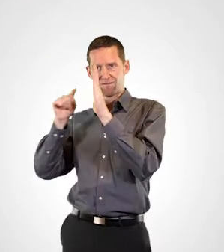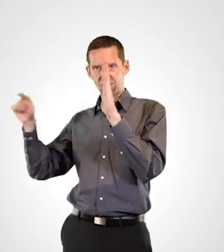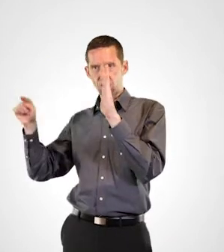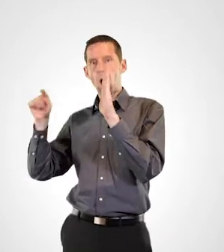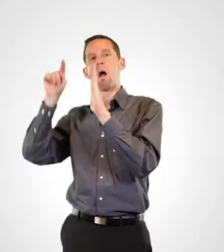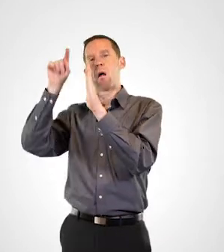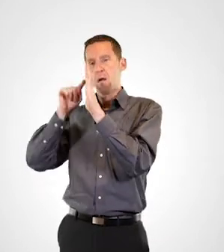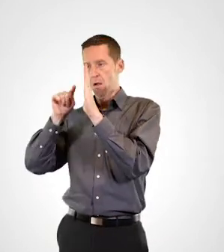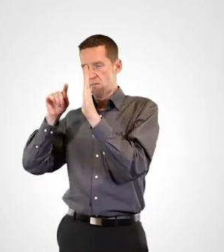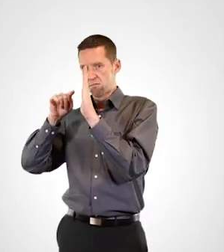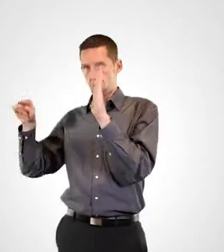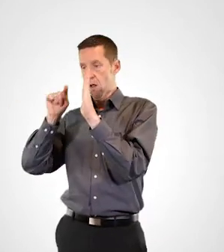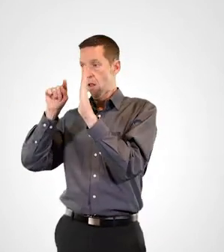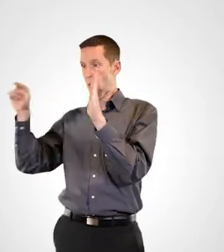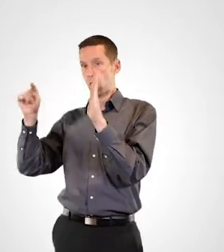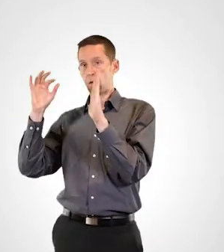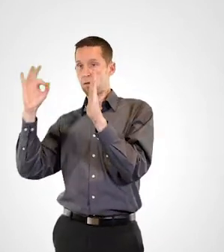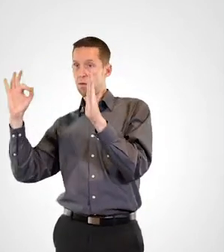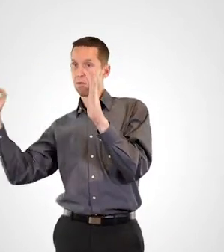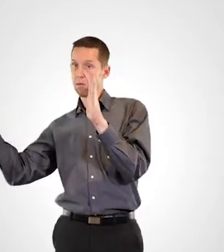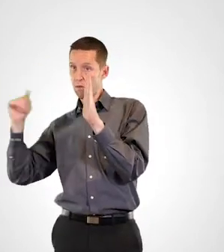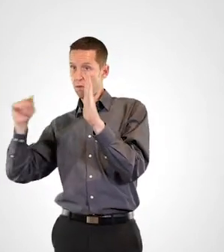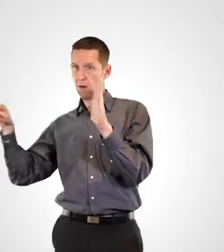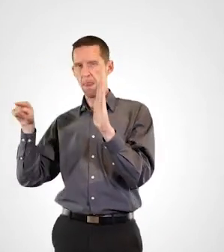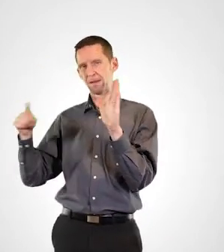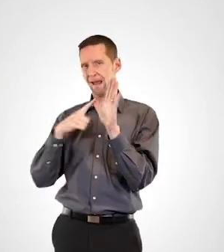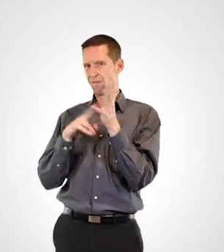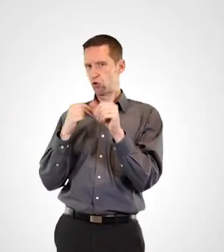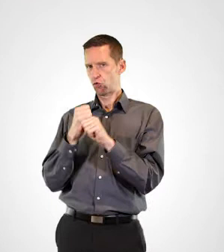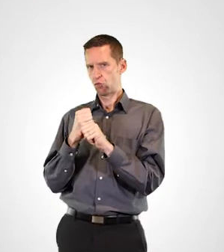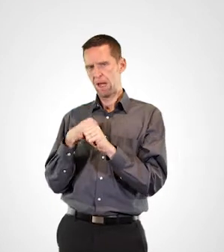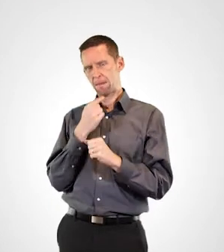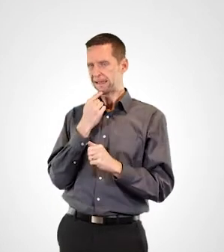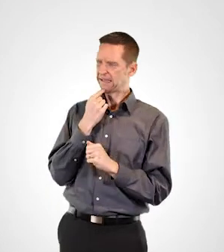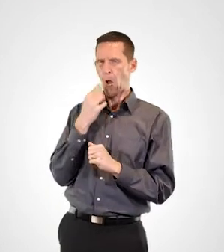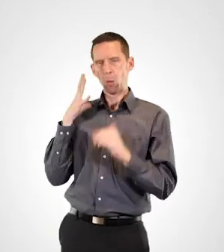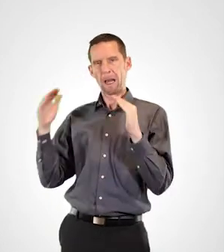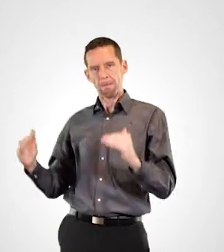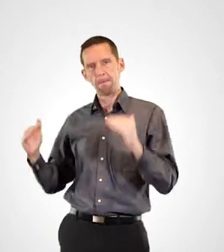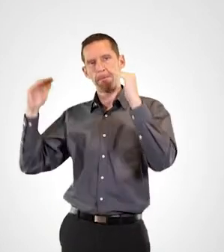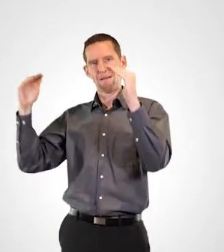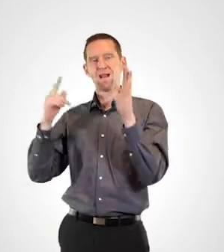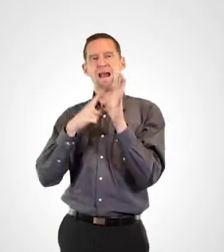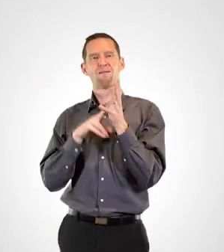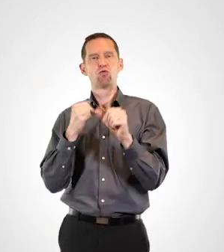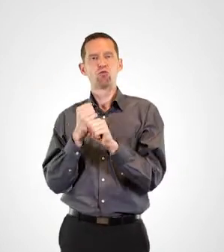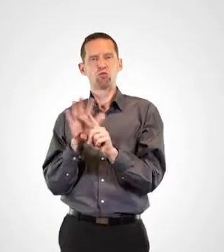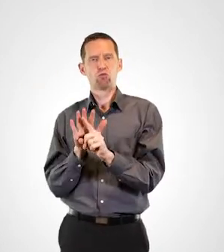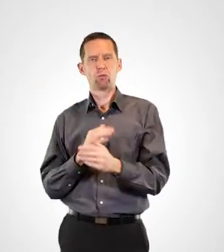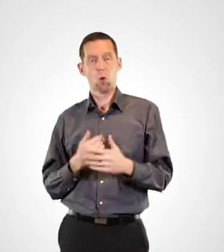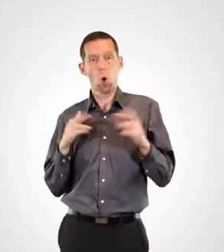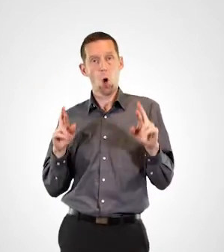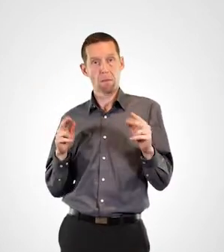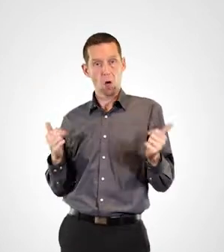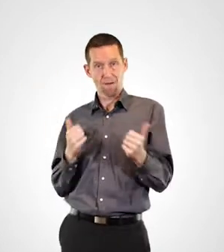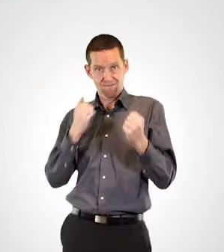on the line. So you see these kids are just kind of in the average, and so that's a little bit more concerning because we want to be above average. So what we're hoping is that with